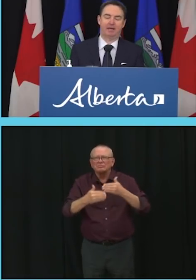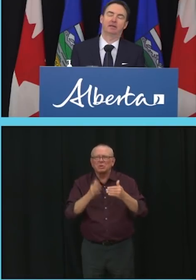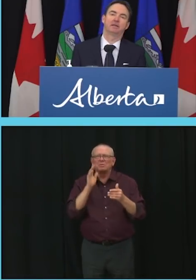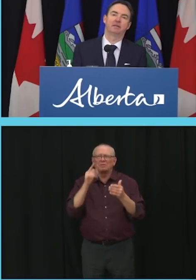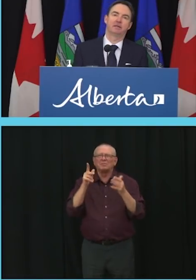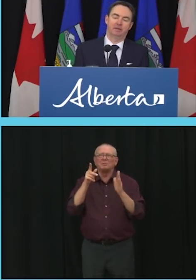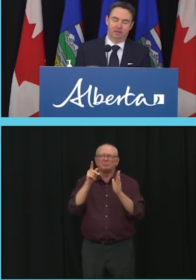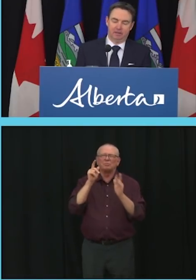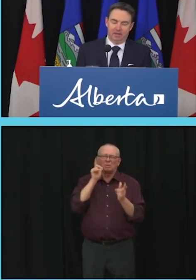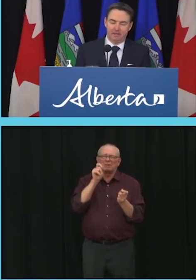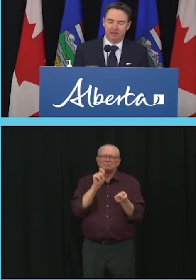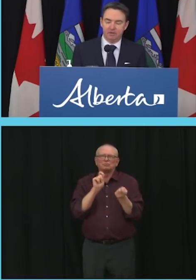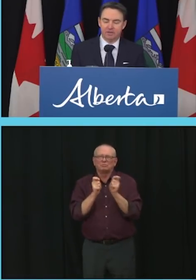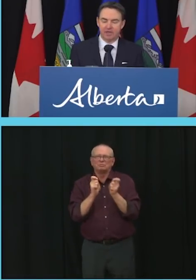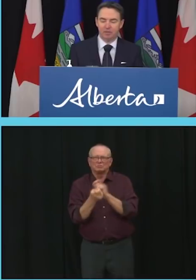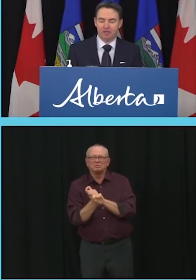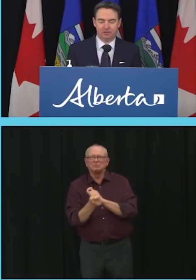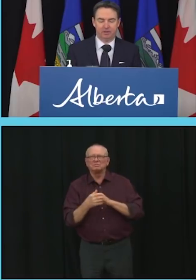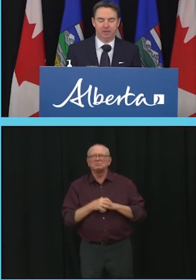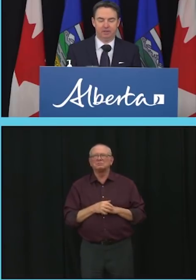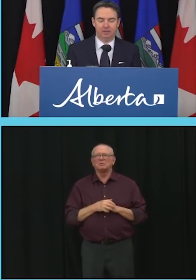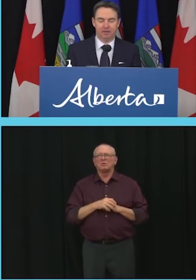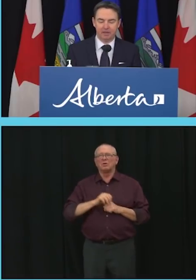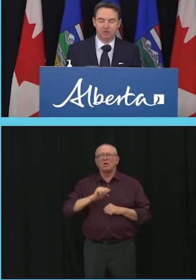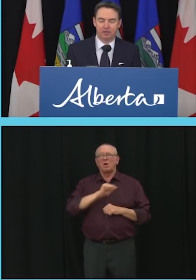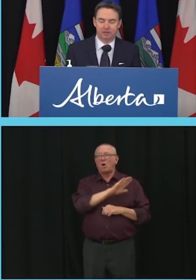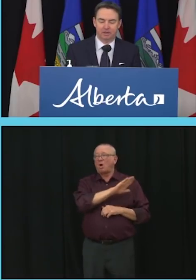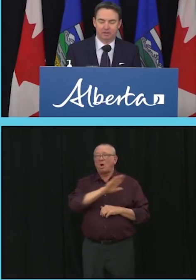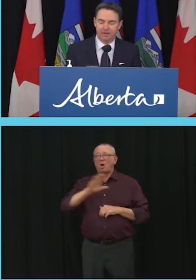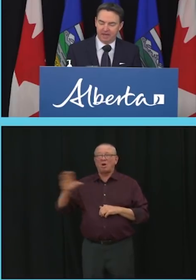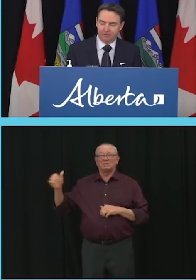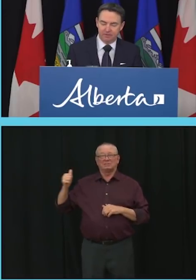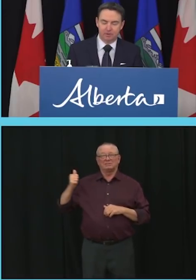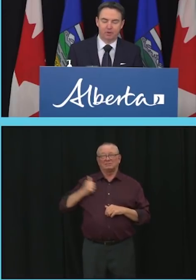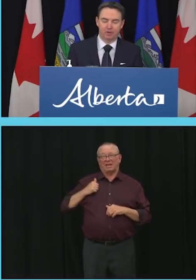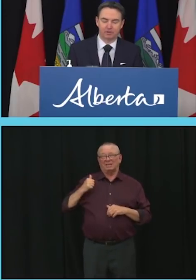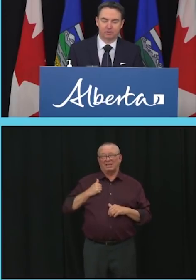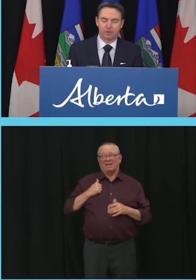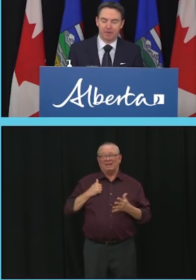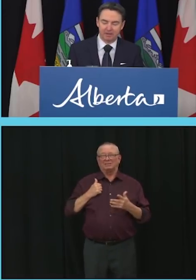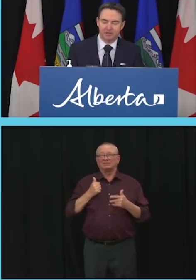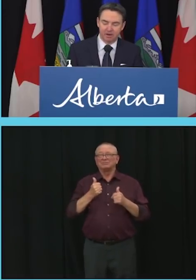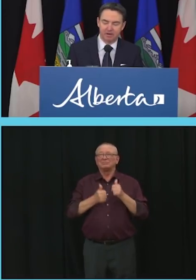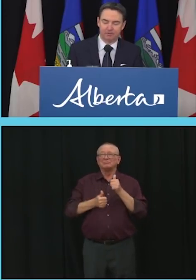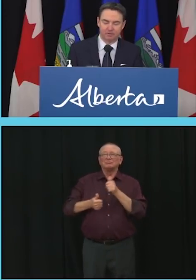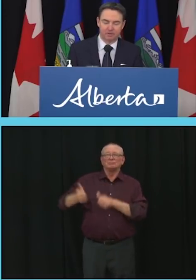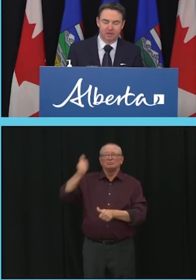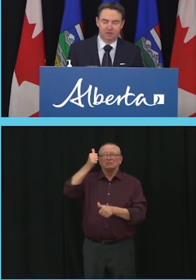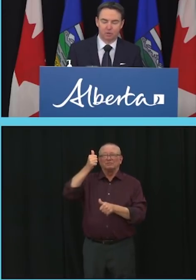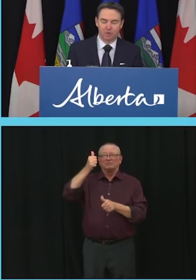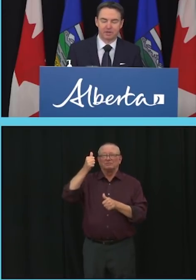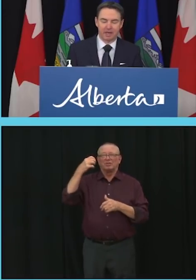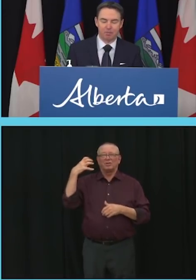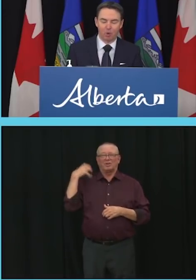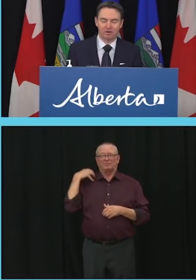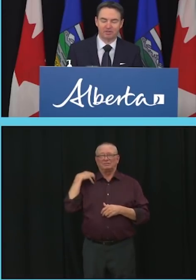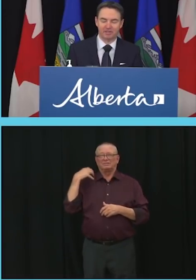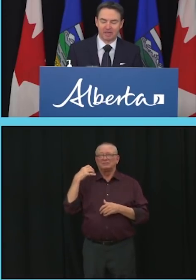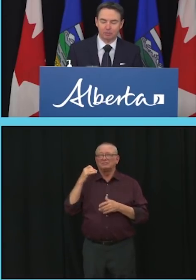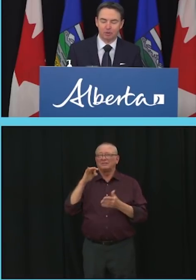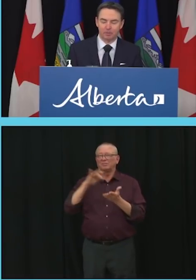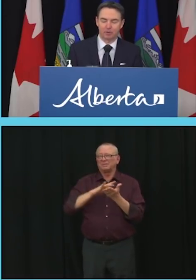same data, and in their statement yesterday, they agree the evidence supports rebalancing our efforts towards a